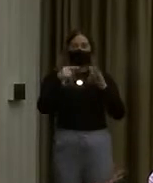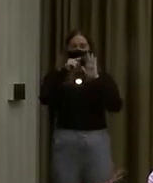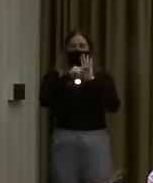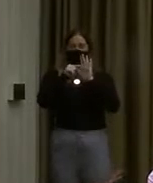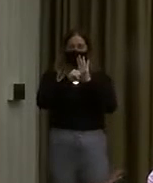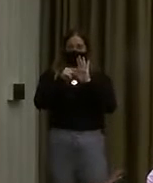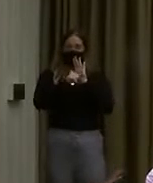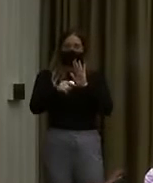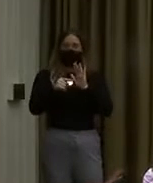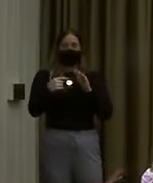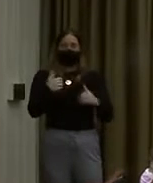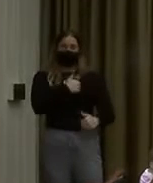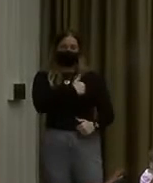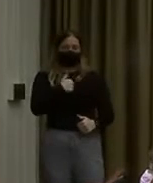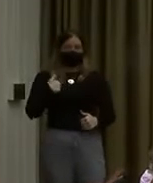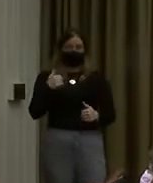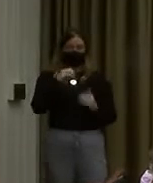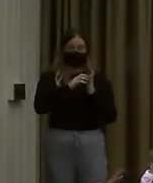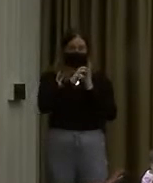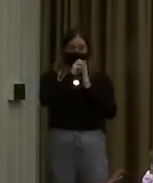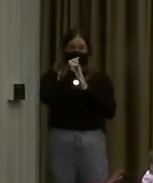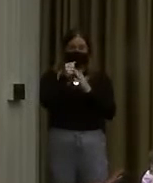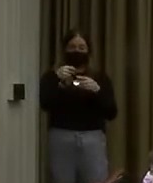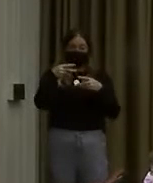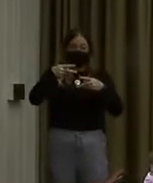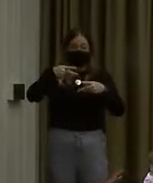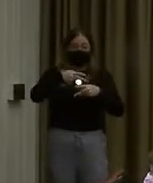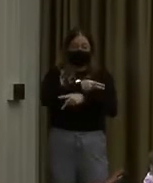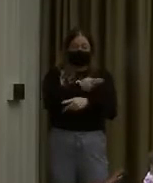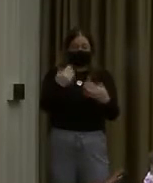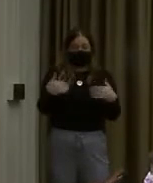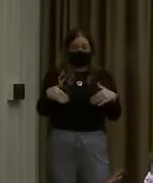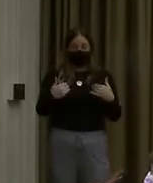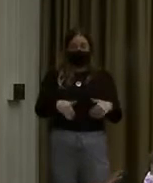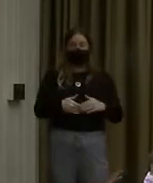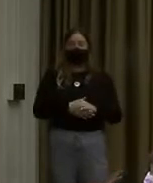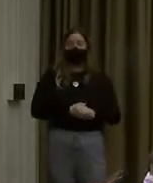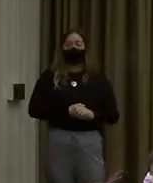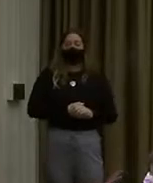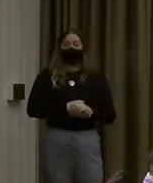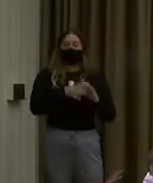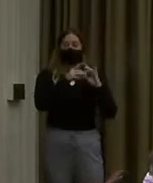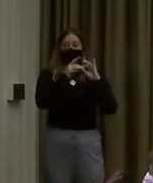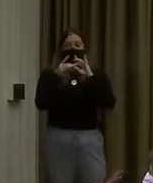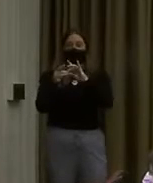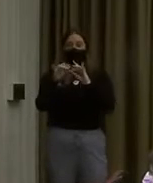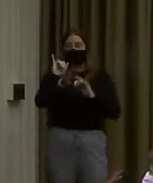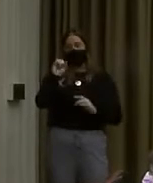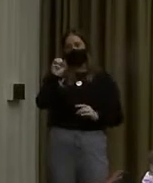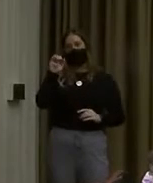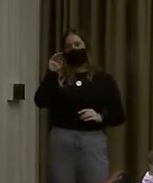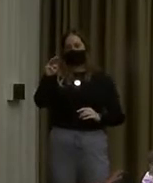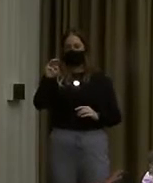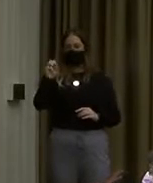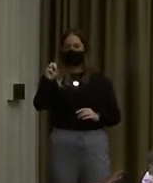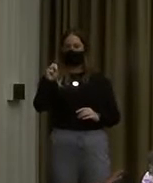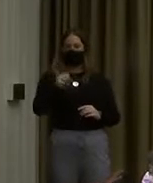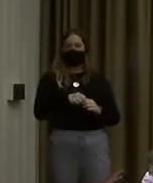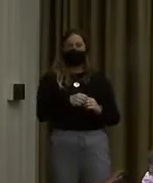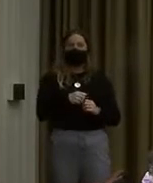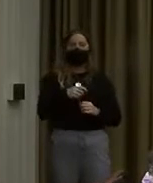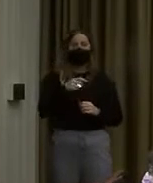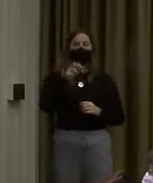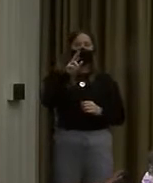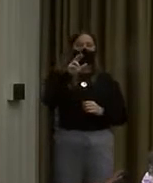suffer from the worst kind of breast cancer, most deadly form, again, can be associated with the isms in our society: